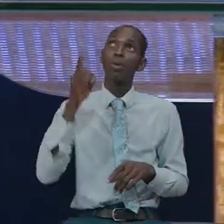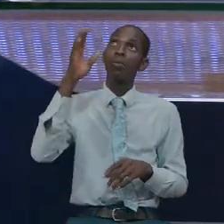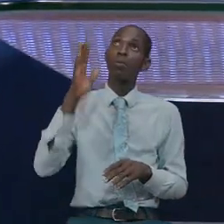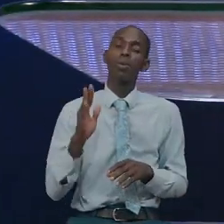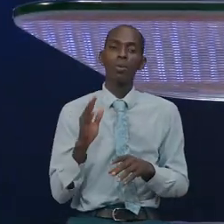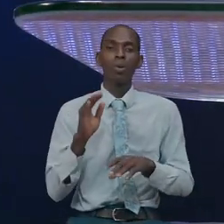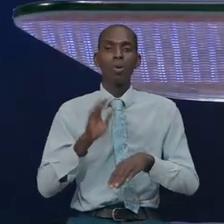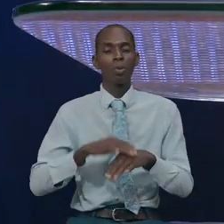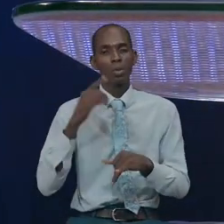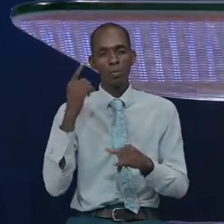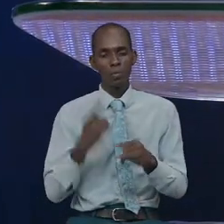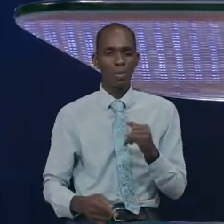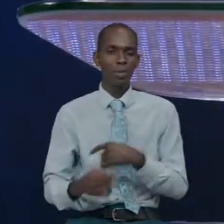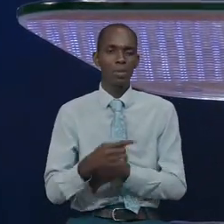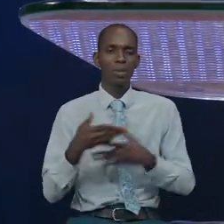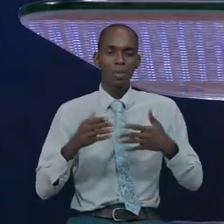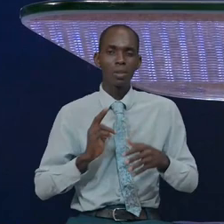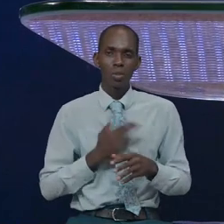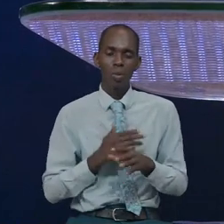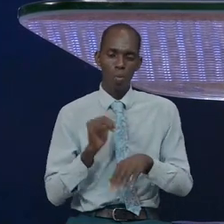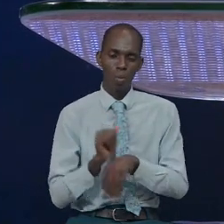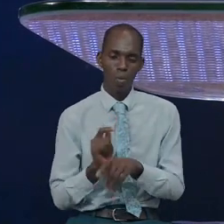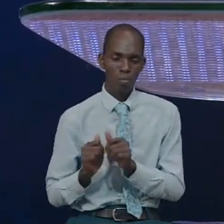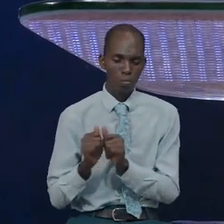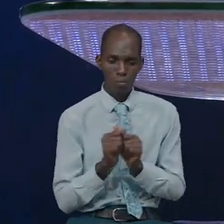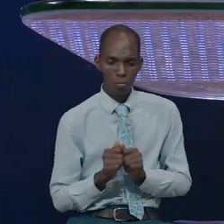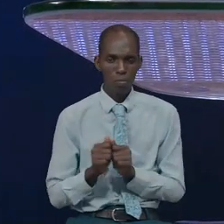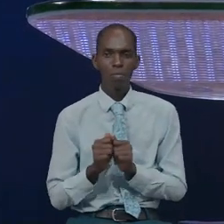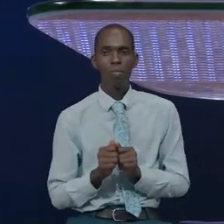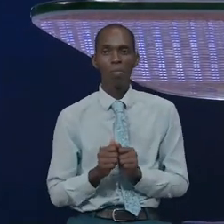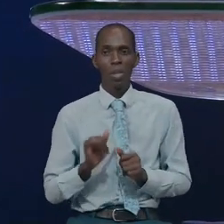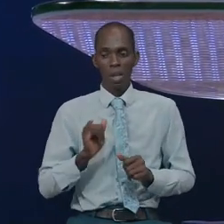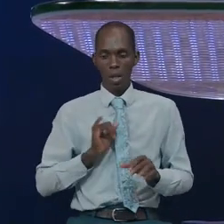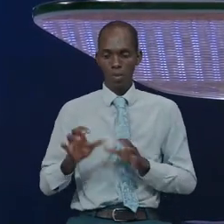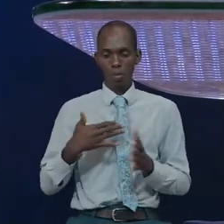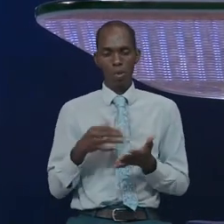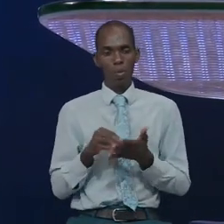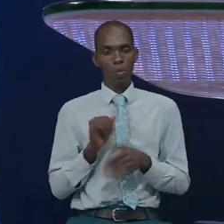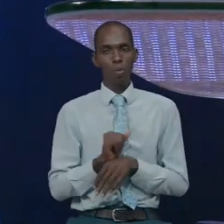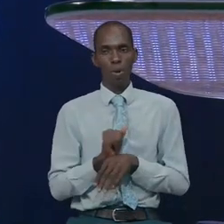final day. Let's all work together. Let's unite together. I do my duty.